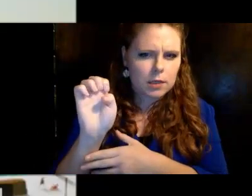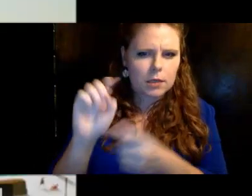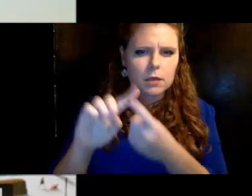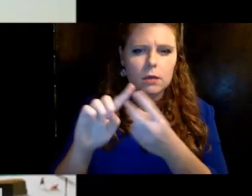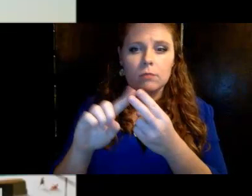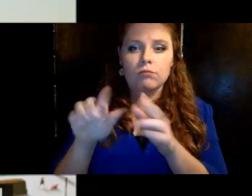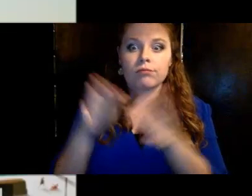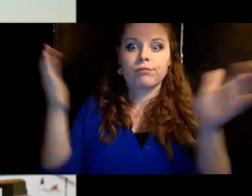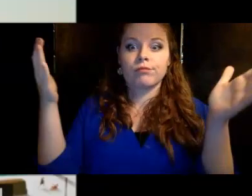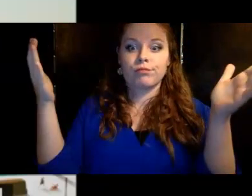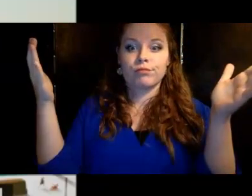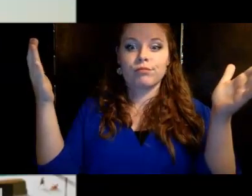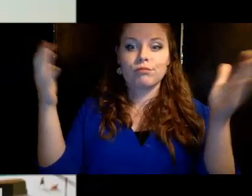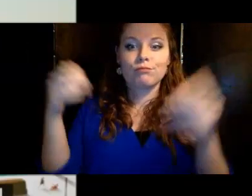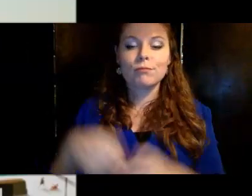open,